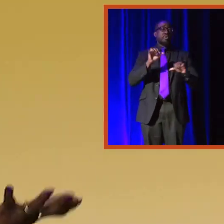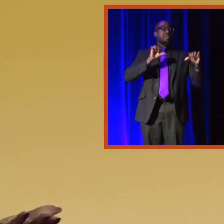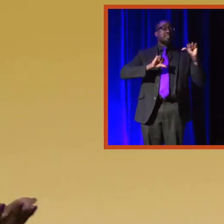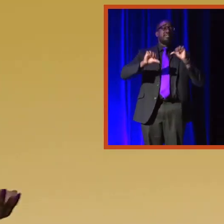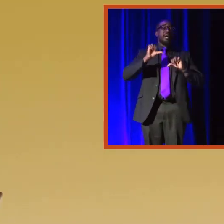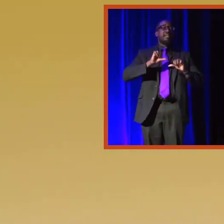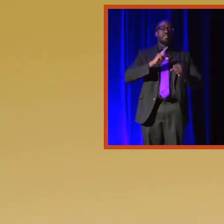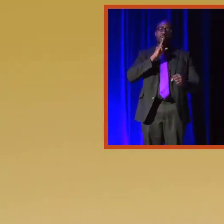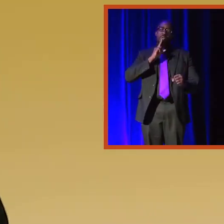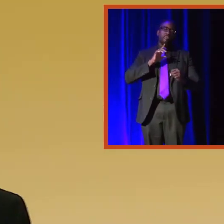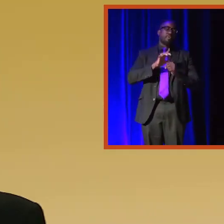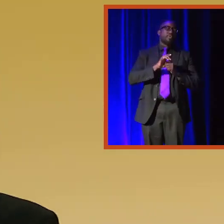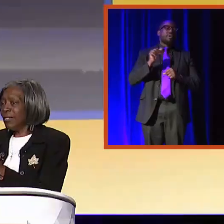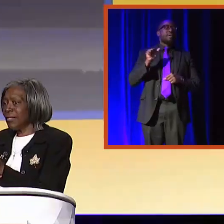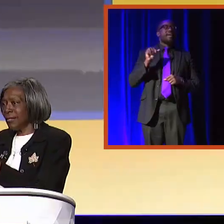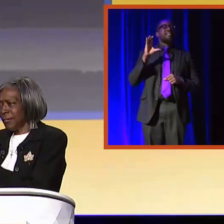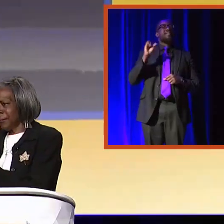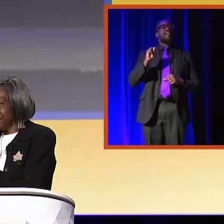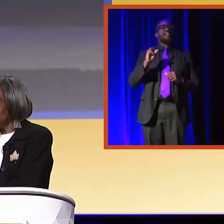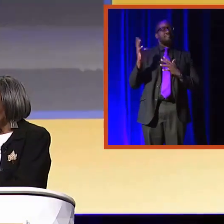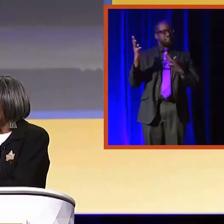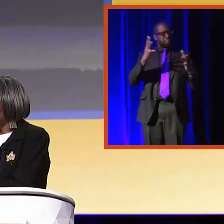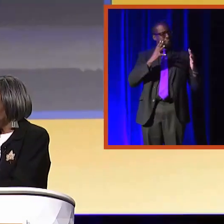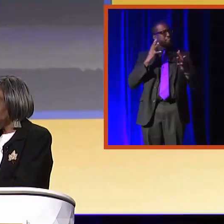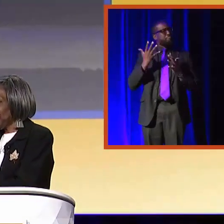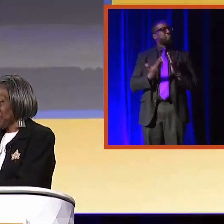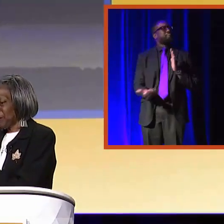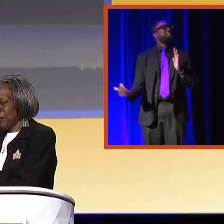you. Can we have another round of applause?